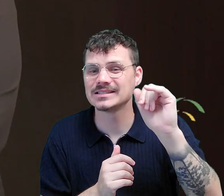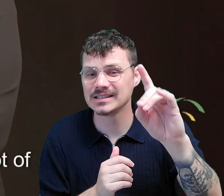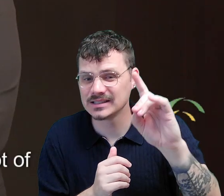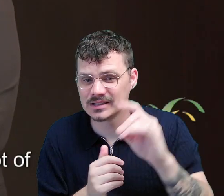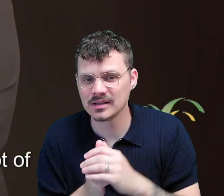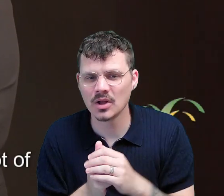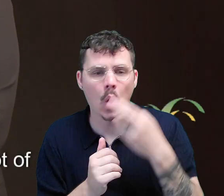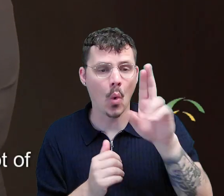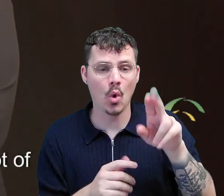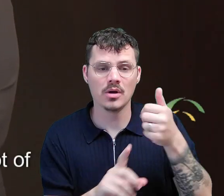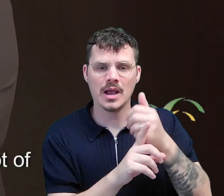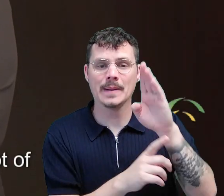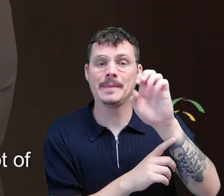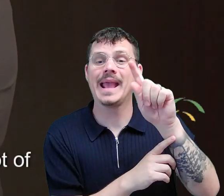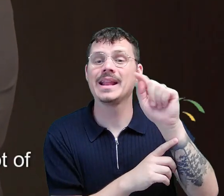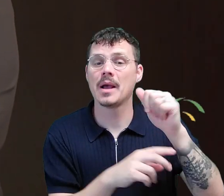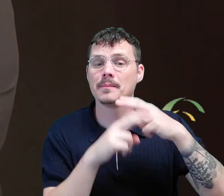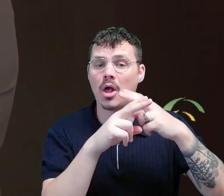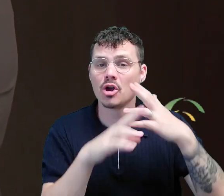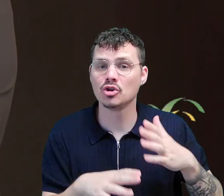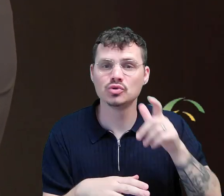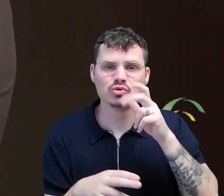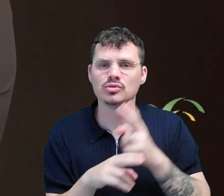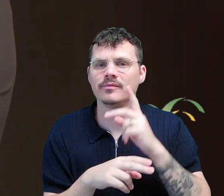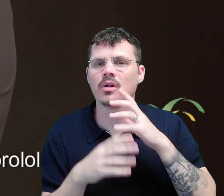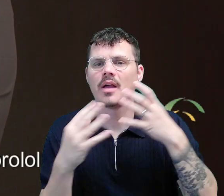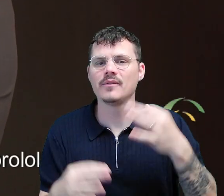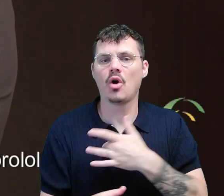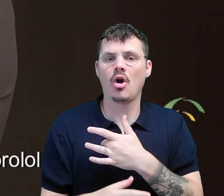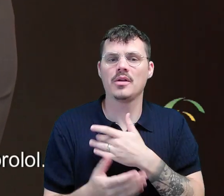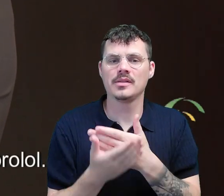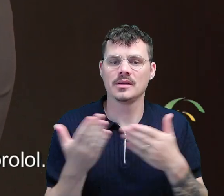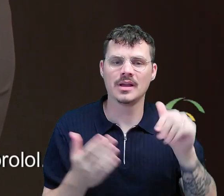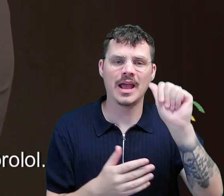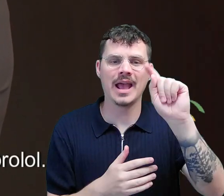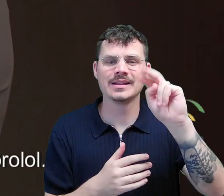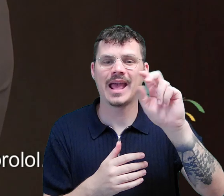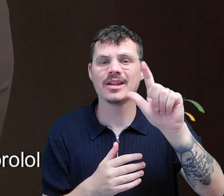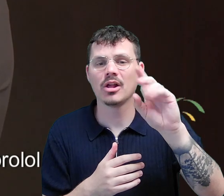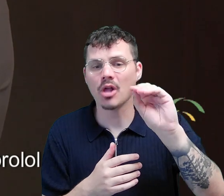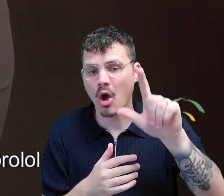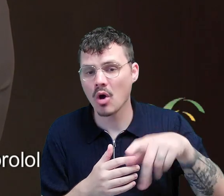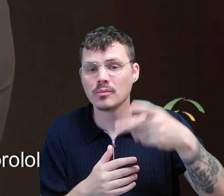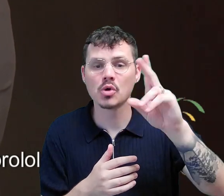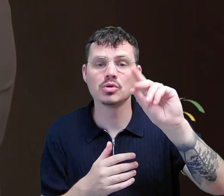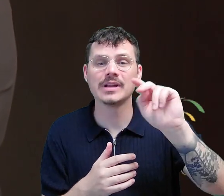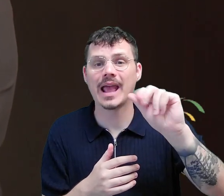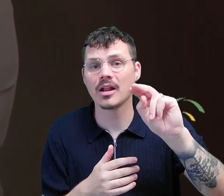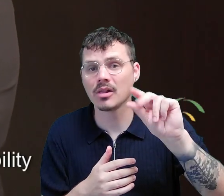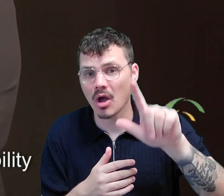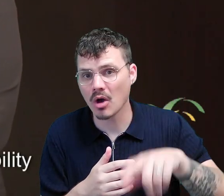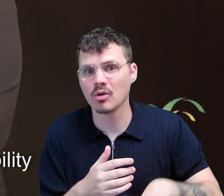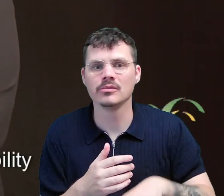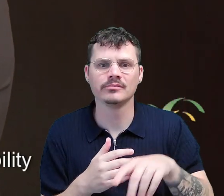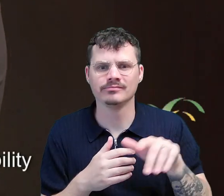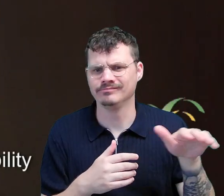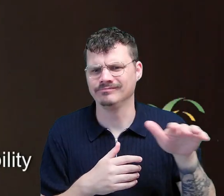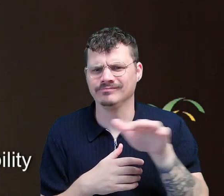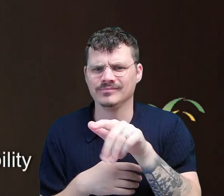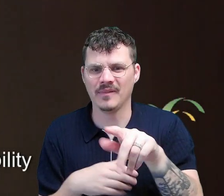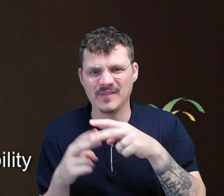or beta blockers, which are used for a lot of heart stuff. Atenolol, propranolol, metoprolol. Those are